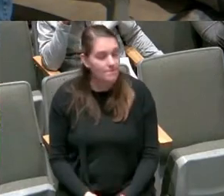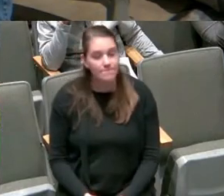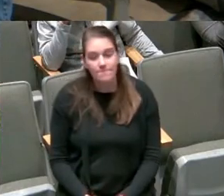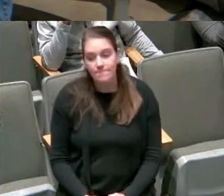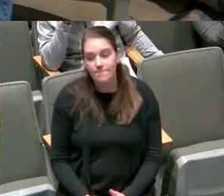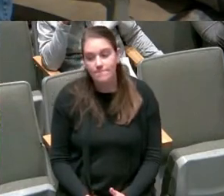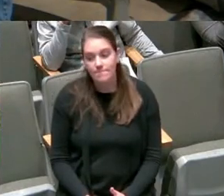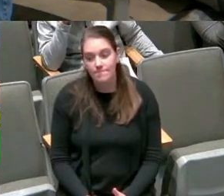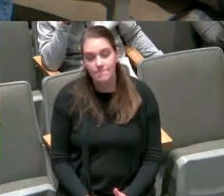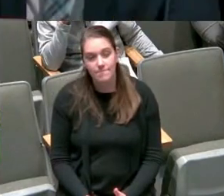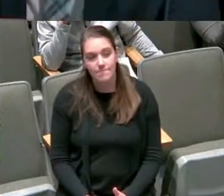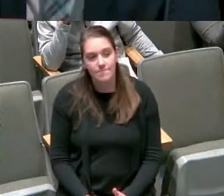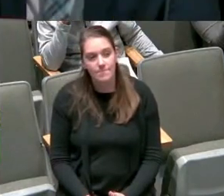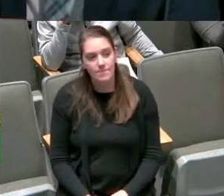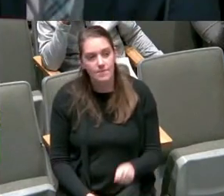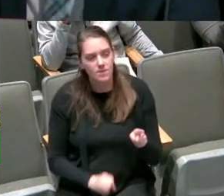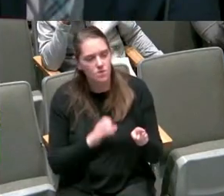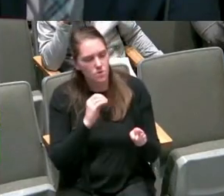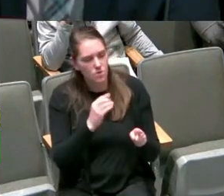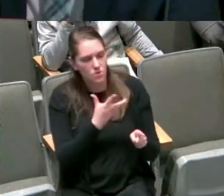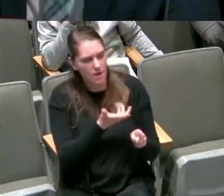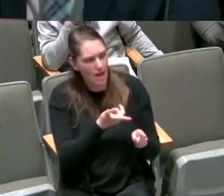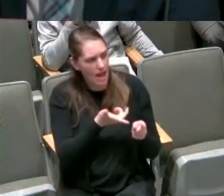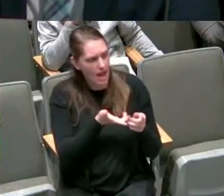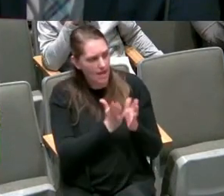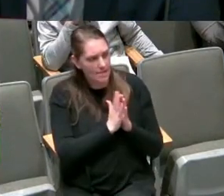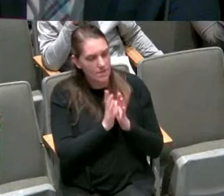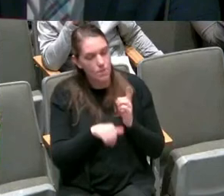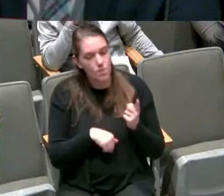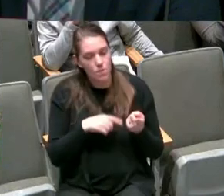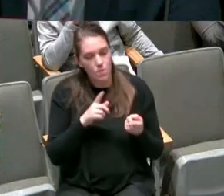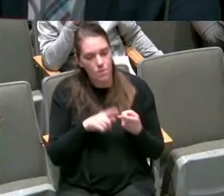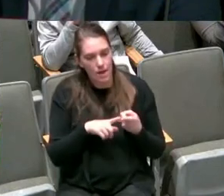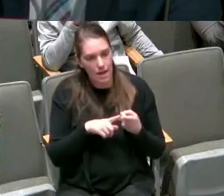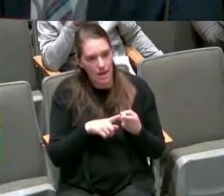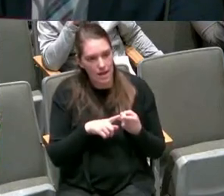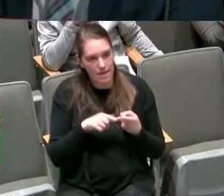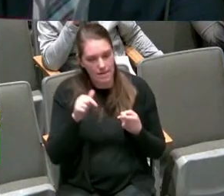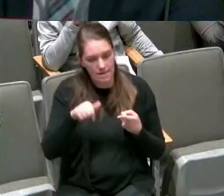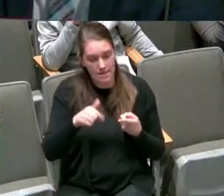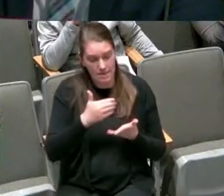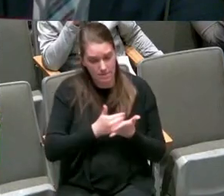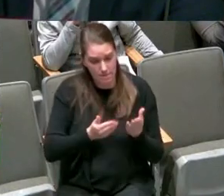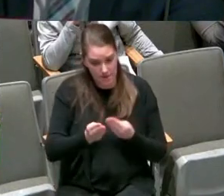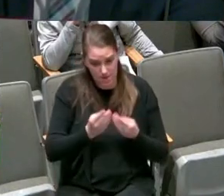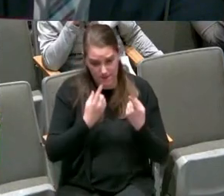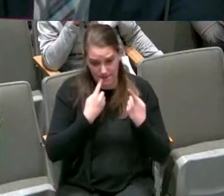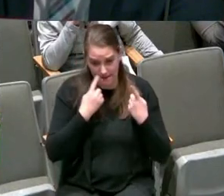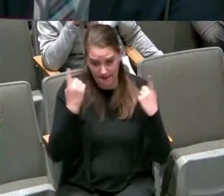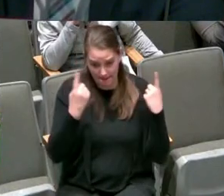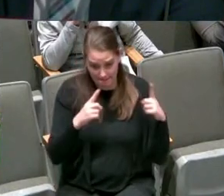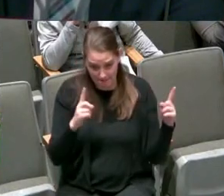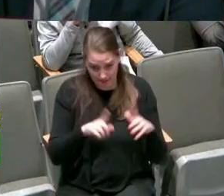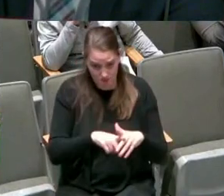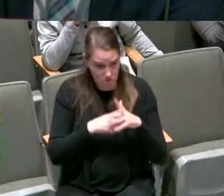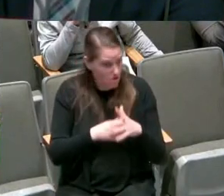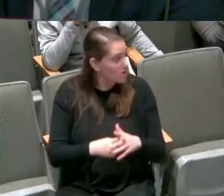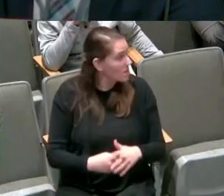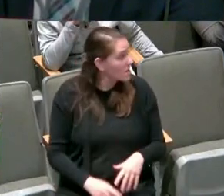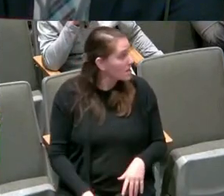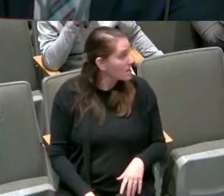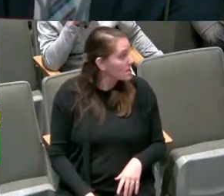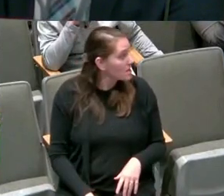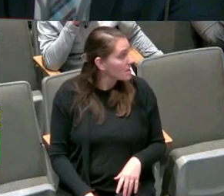okay so you're asking when when is like when does this budget take effect okay